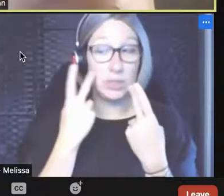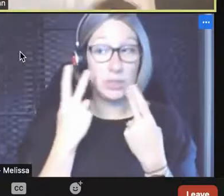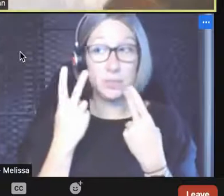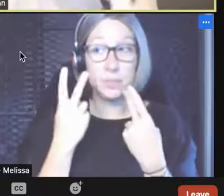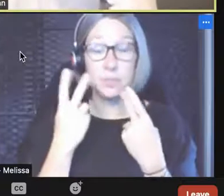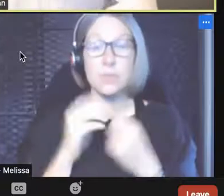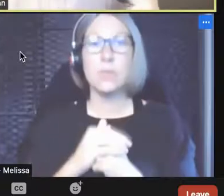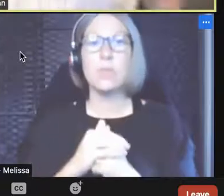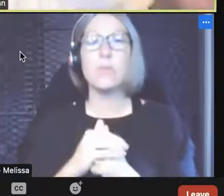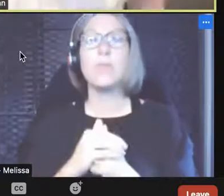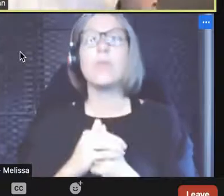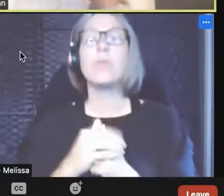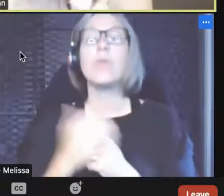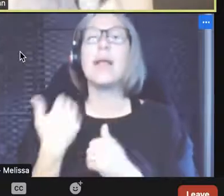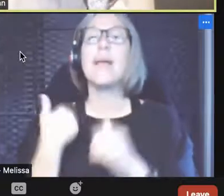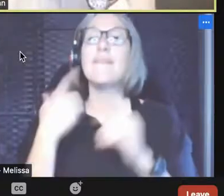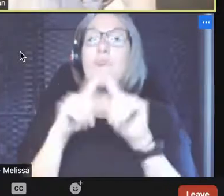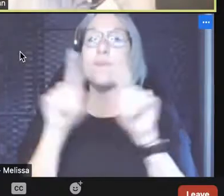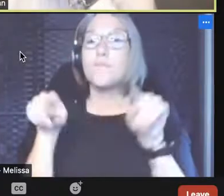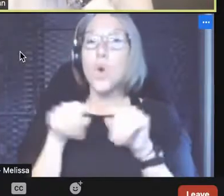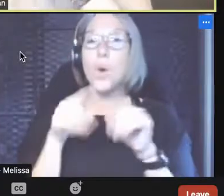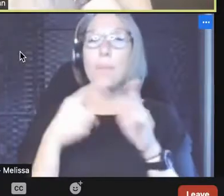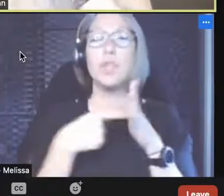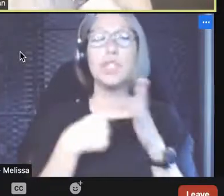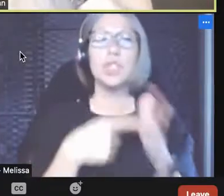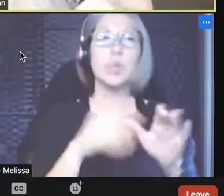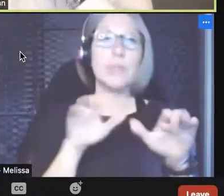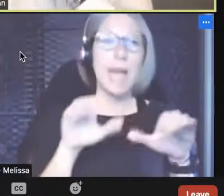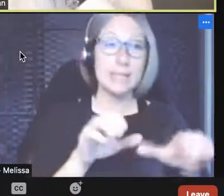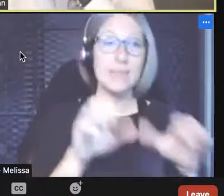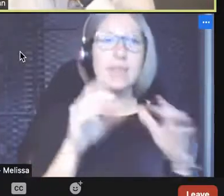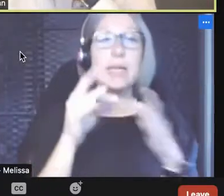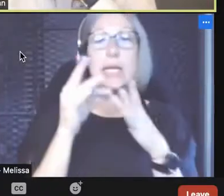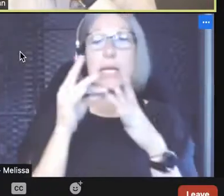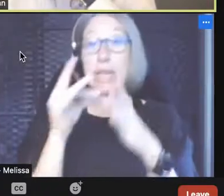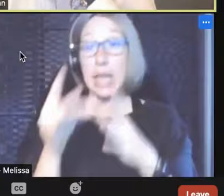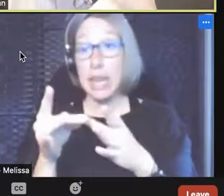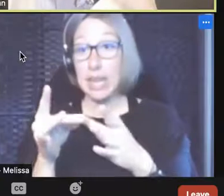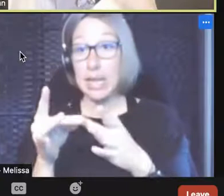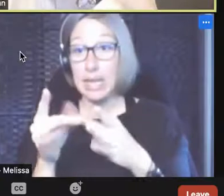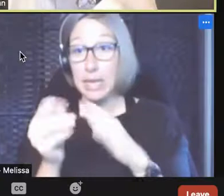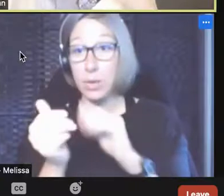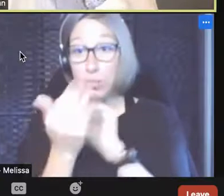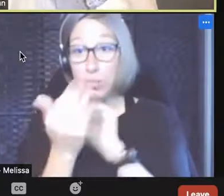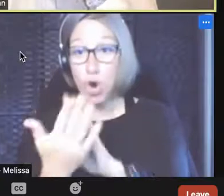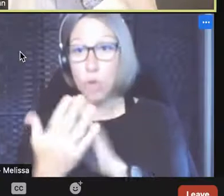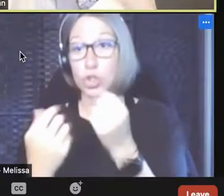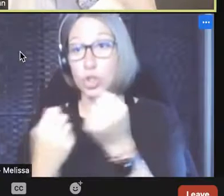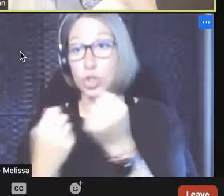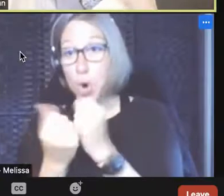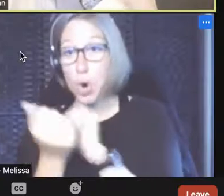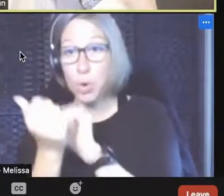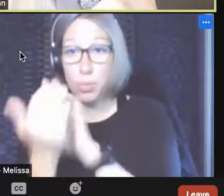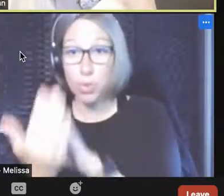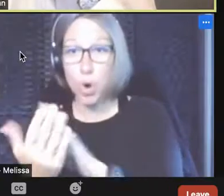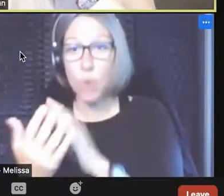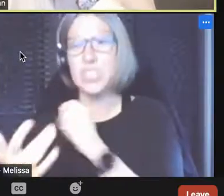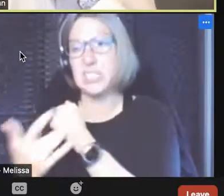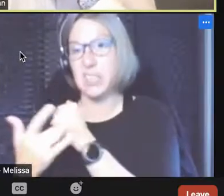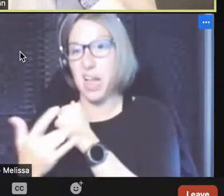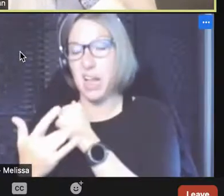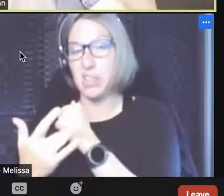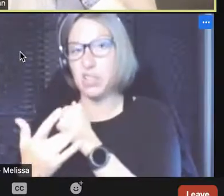So there's a form in there that shows the activity, the lead modality, supporting modality, and the technology. And again, we'll see for Sophia